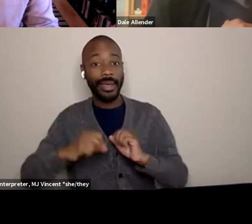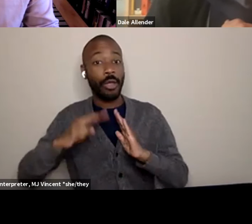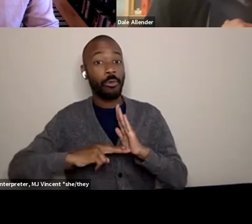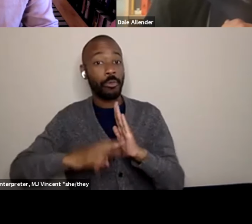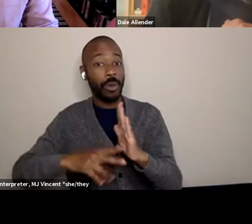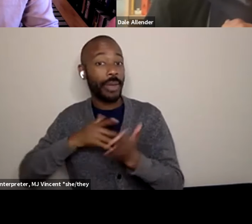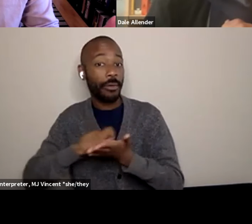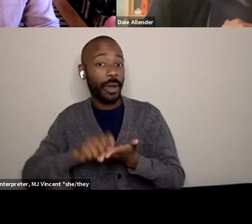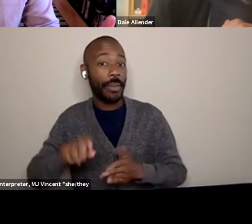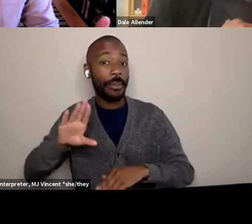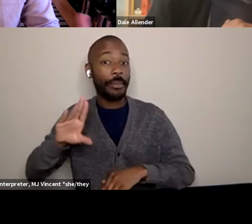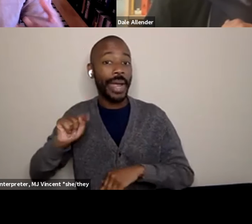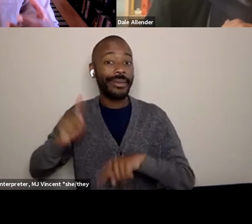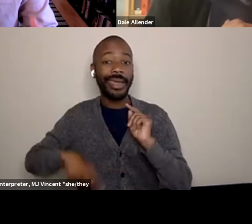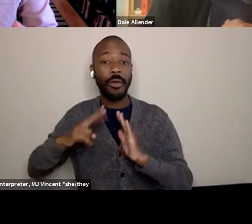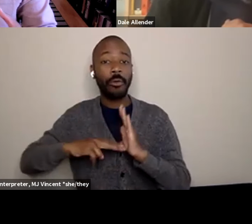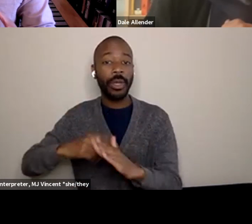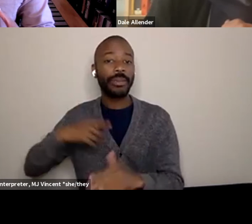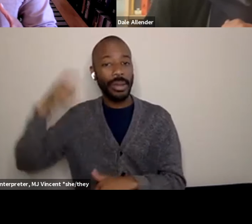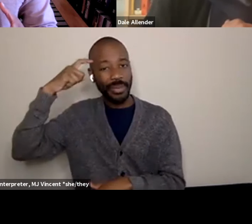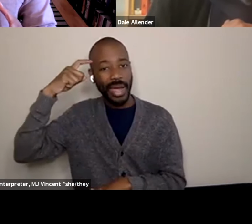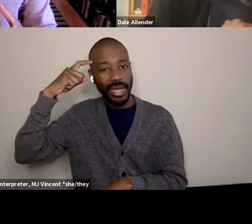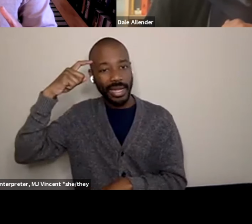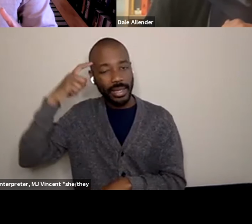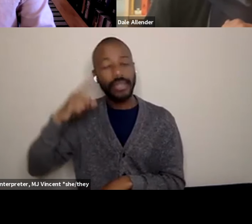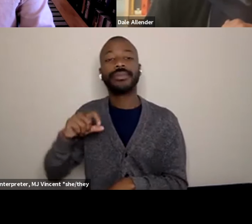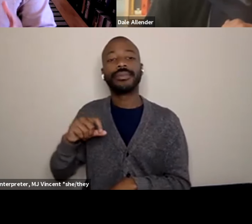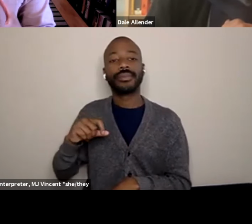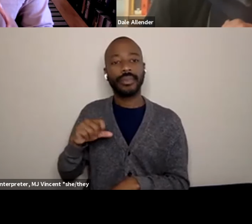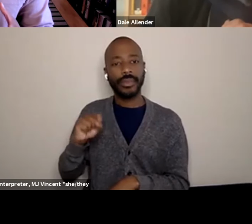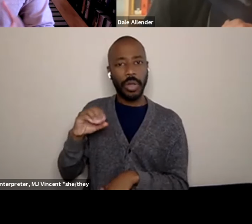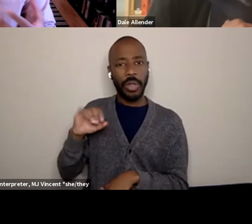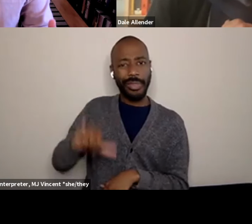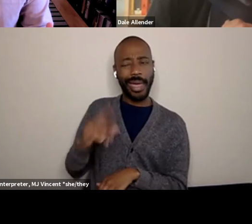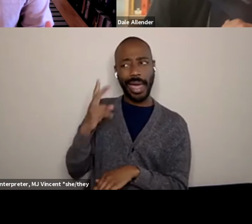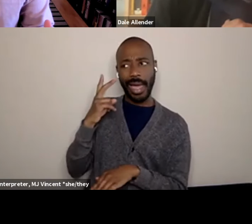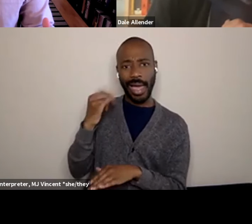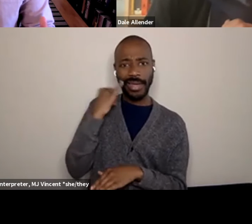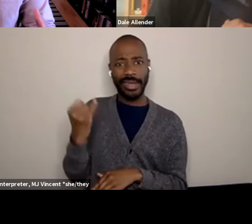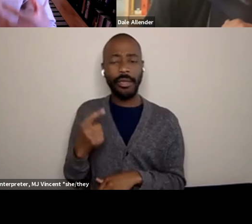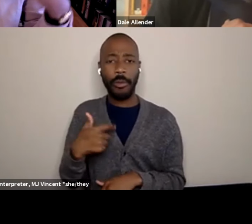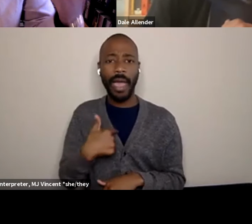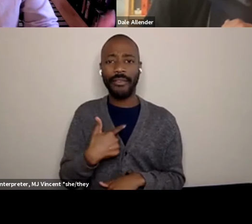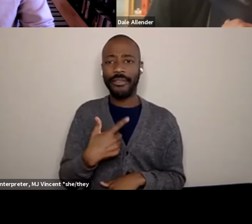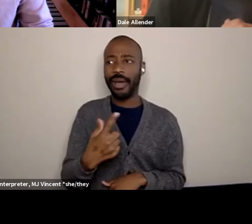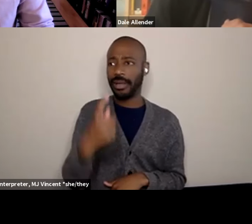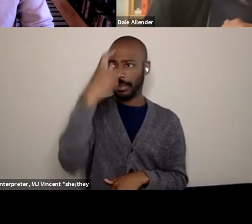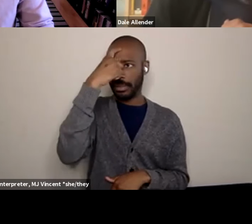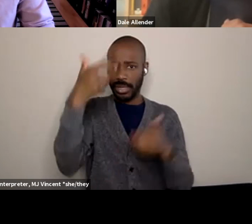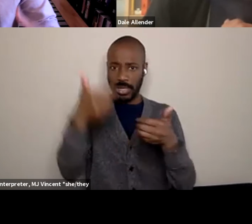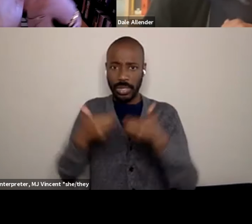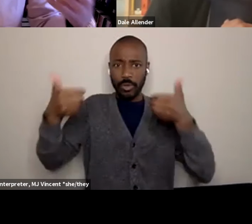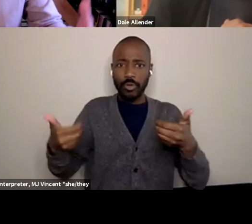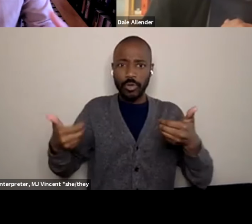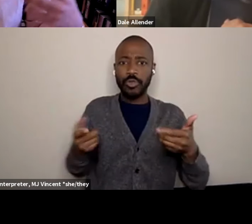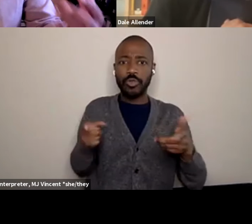read my mind, right? But this idea that there's this duality, right? Paul Laurence Dunbar, we wear the mask, right?